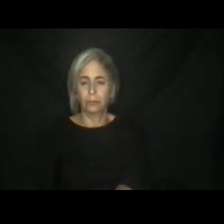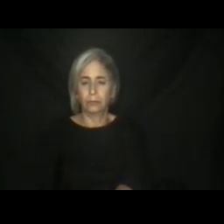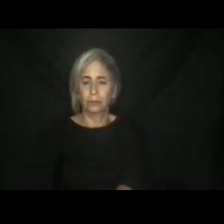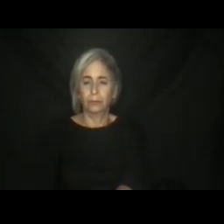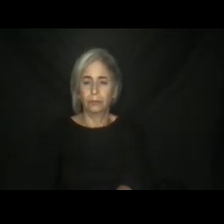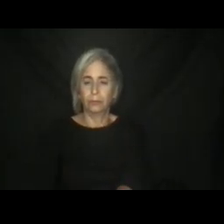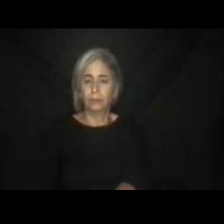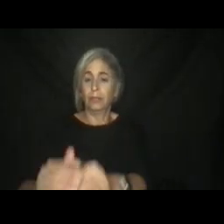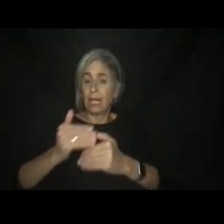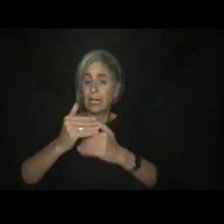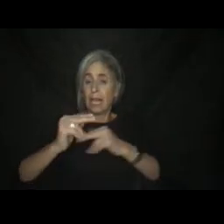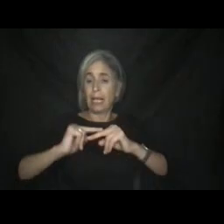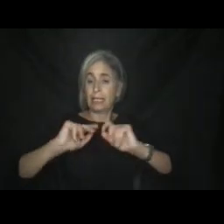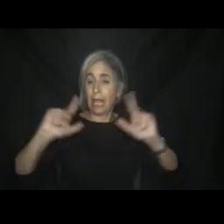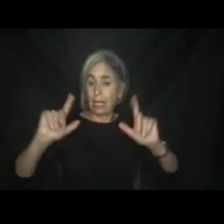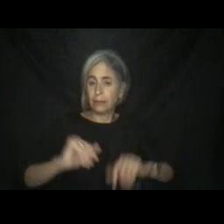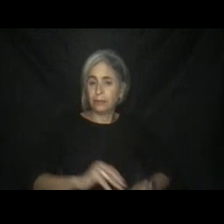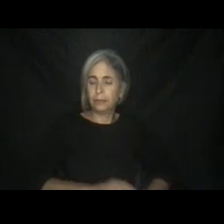Next slide, please.